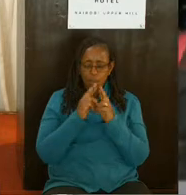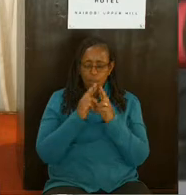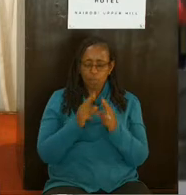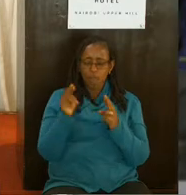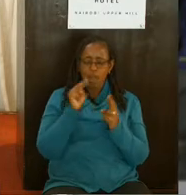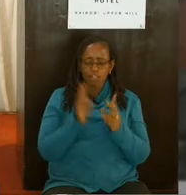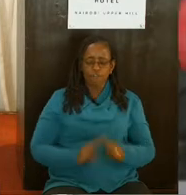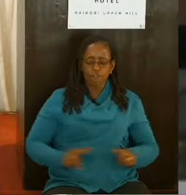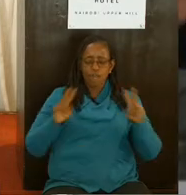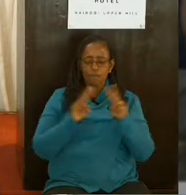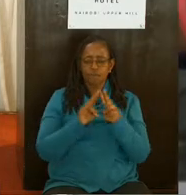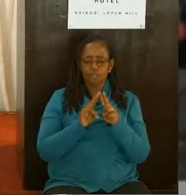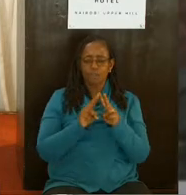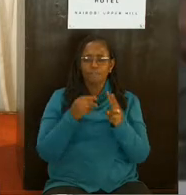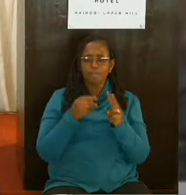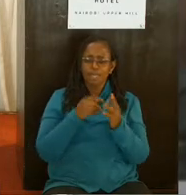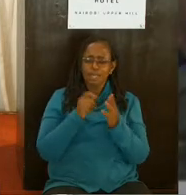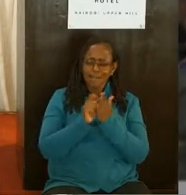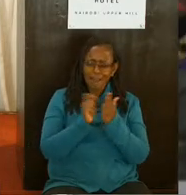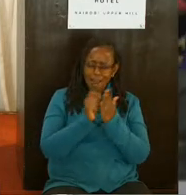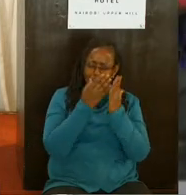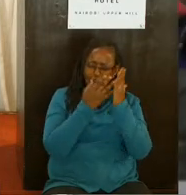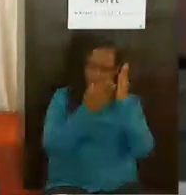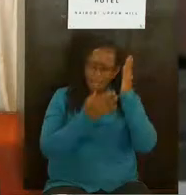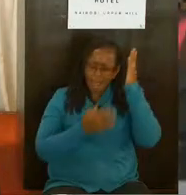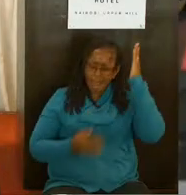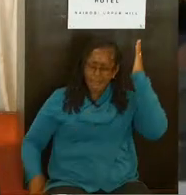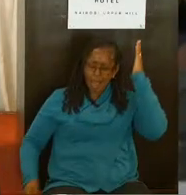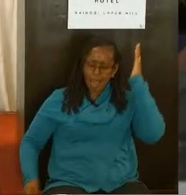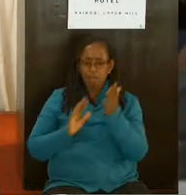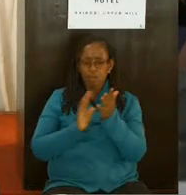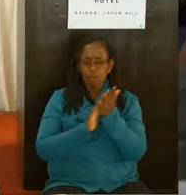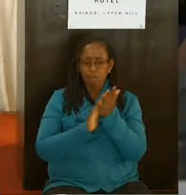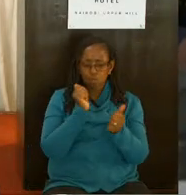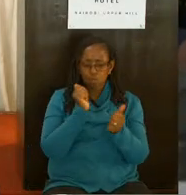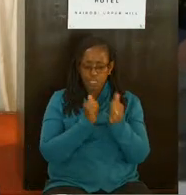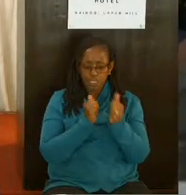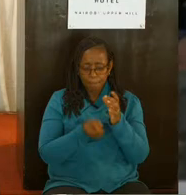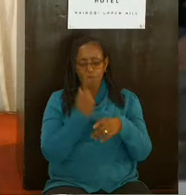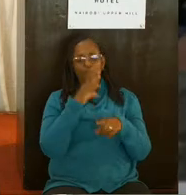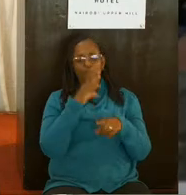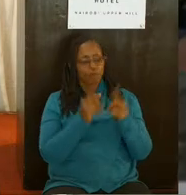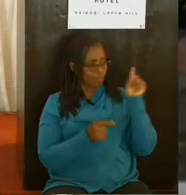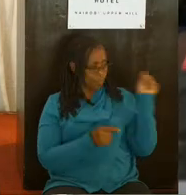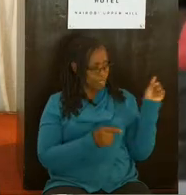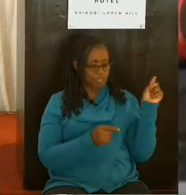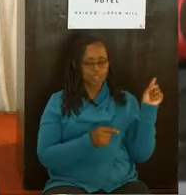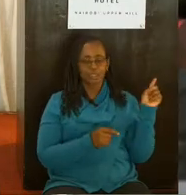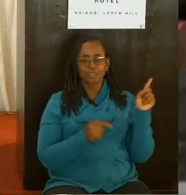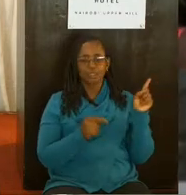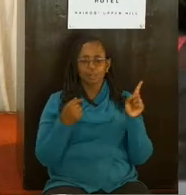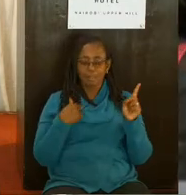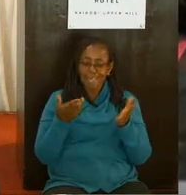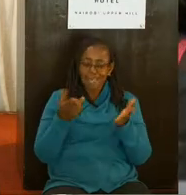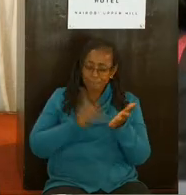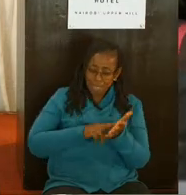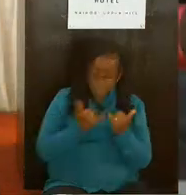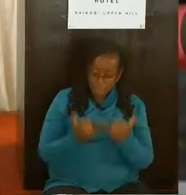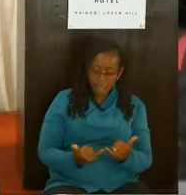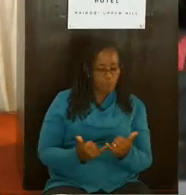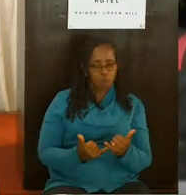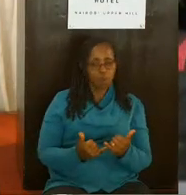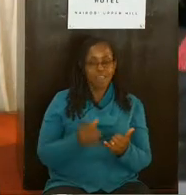principles of governance I've written pages and pages of recommendations that have come from this uh session I do want to repeat now